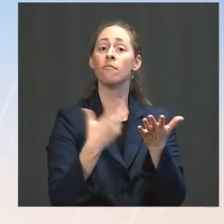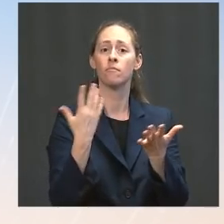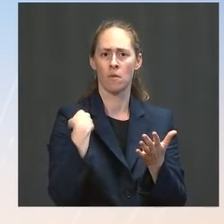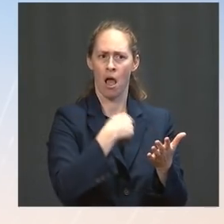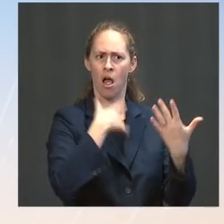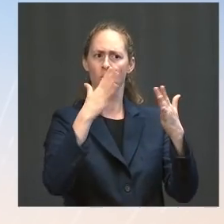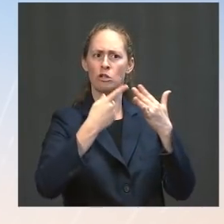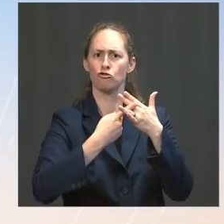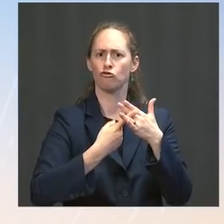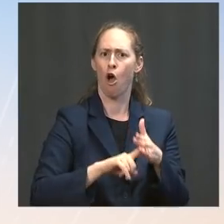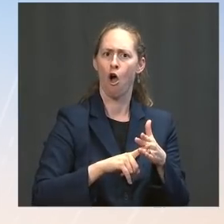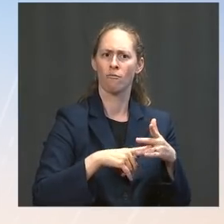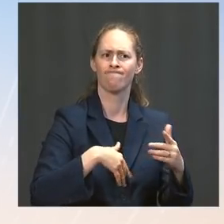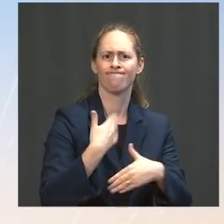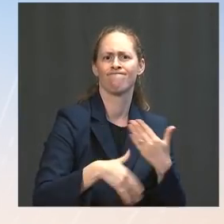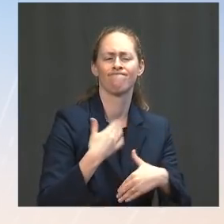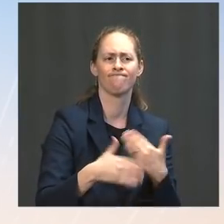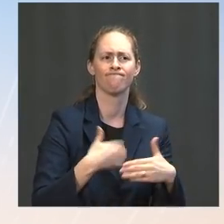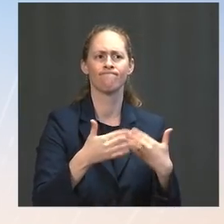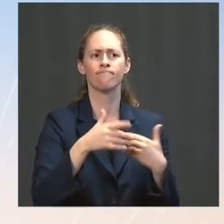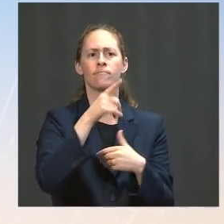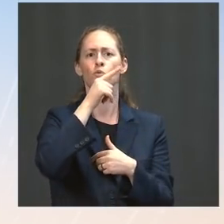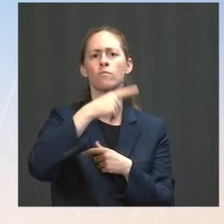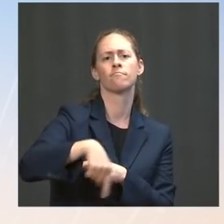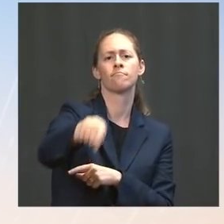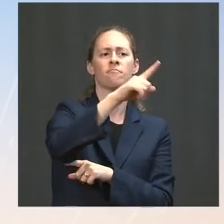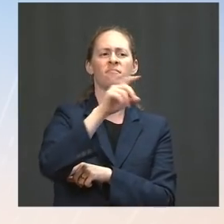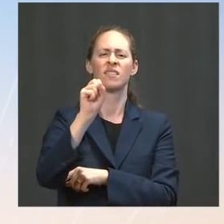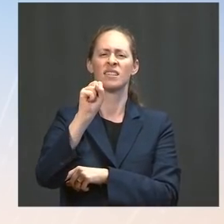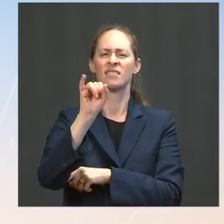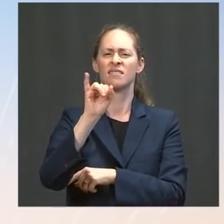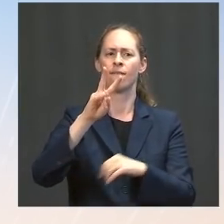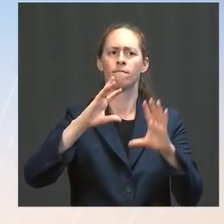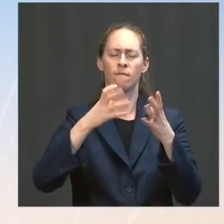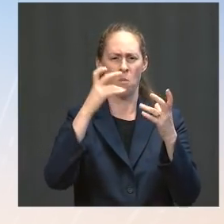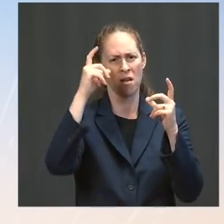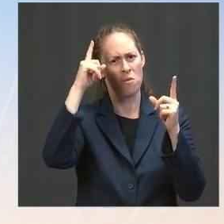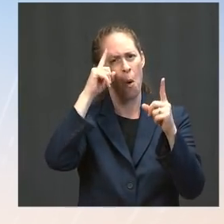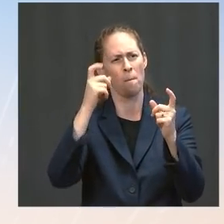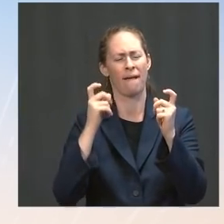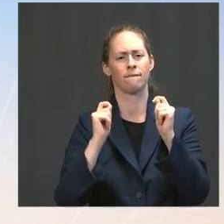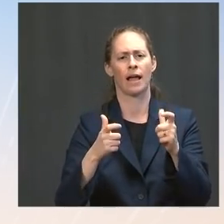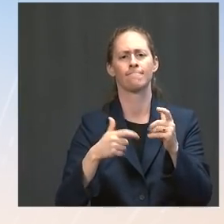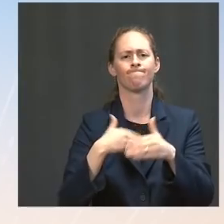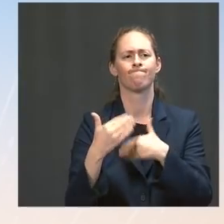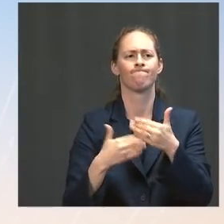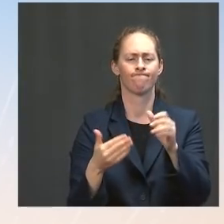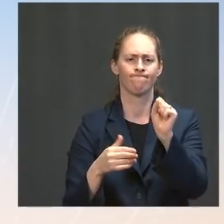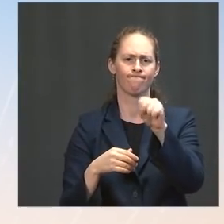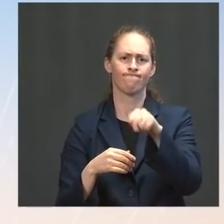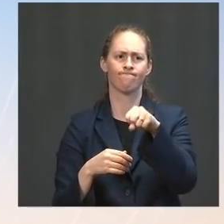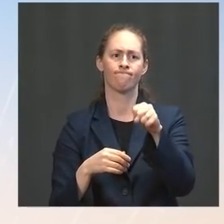believed to still be in Yeah. Afghanistan. But yesterday during a briefing, we asked questions about how